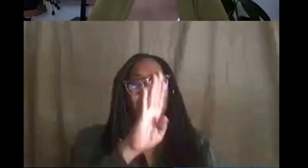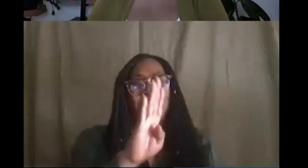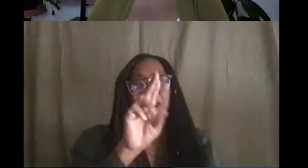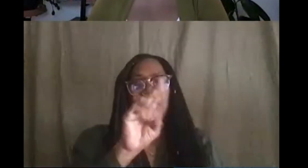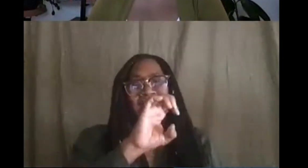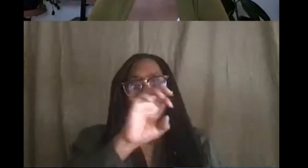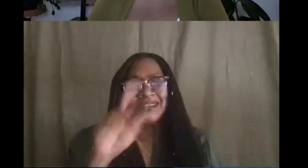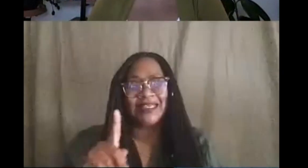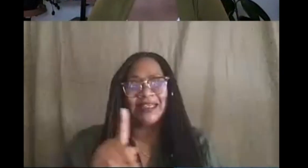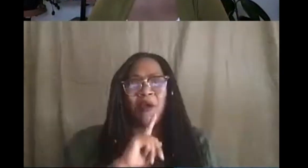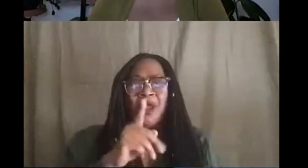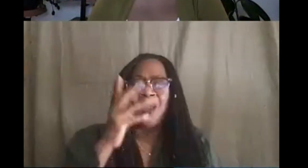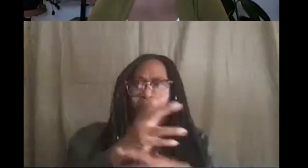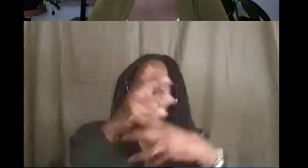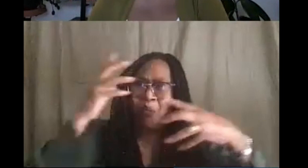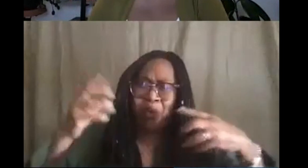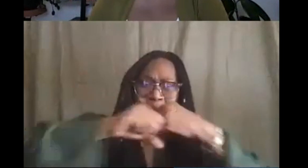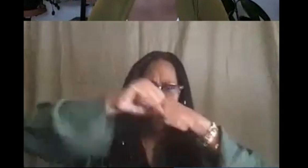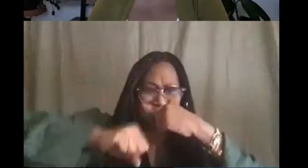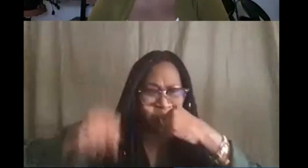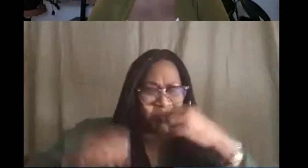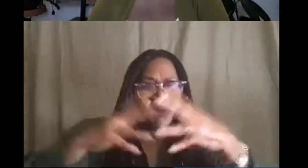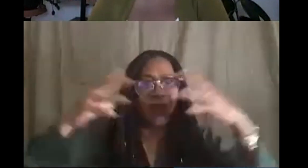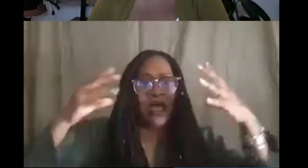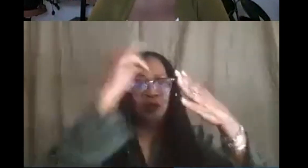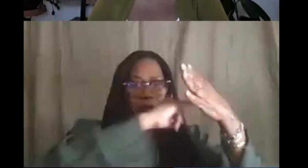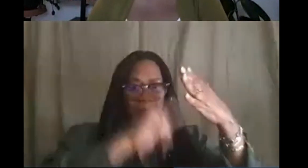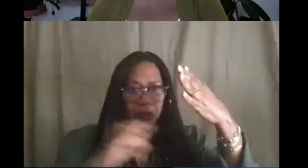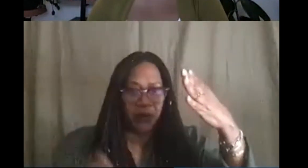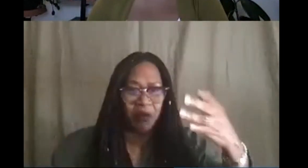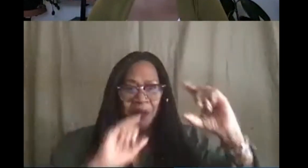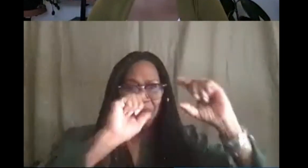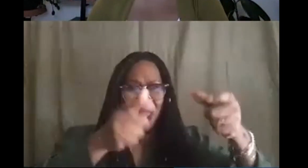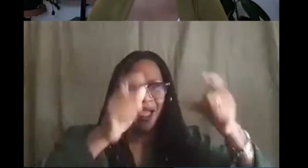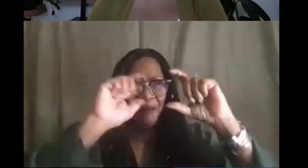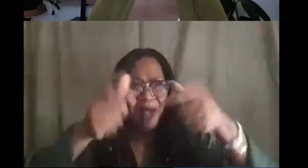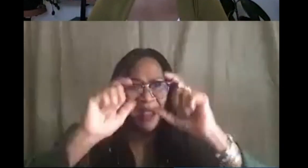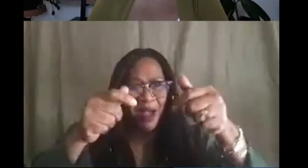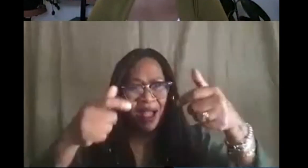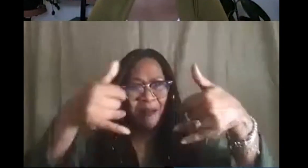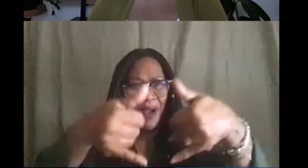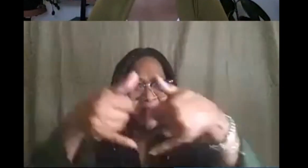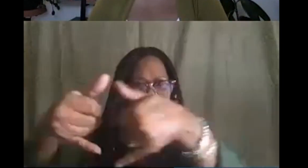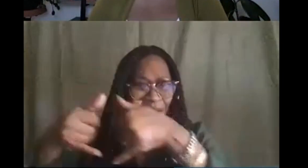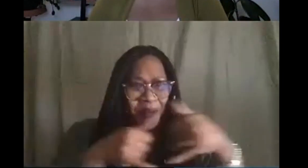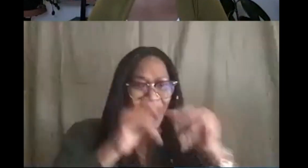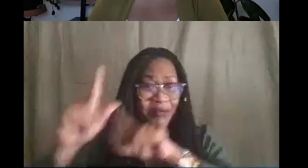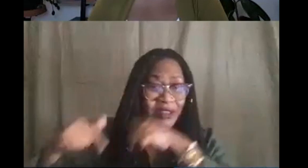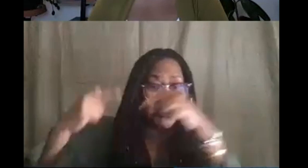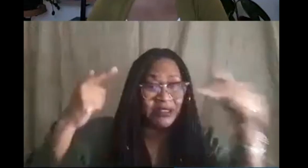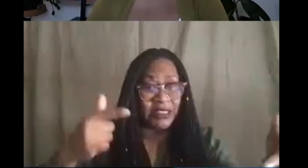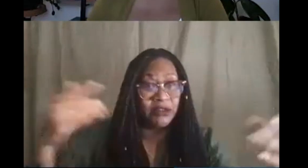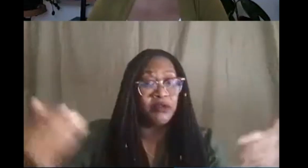African-American art and been the recipient of numerous awards and fellowships. Kirsten has taught at the University of New Mexico since